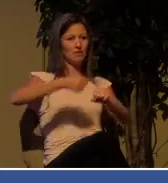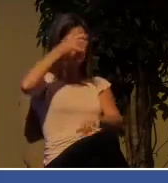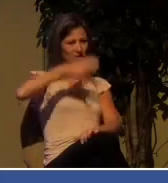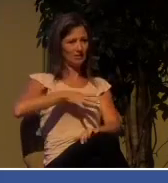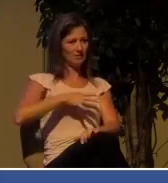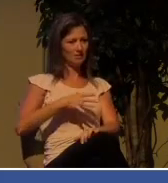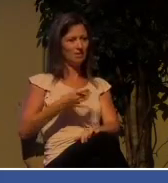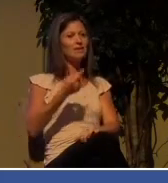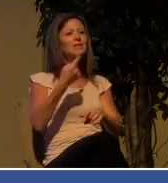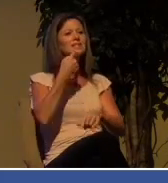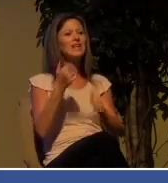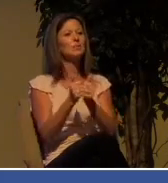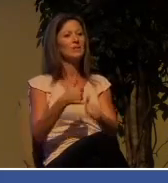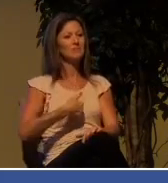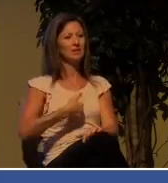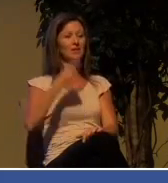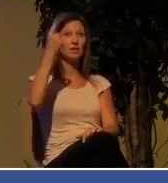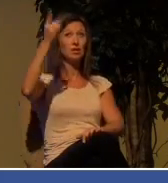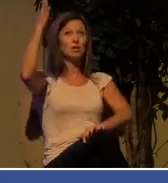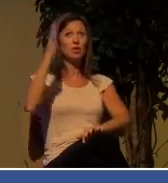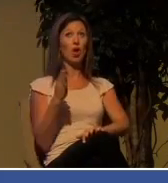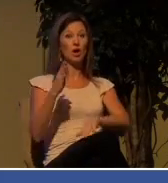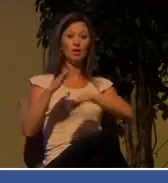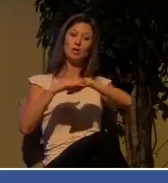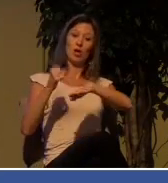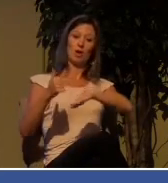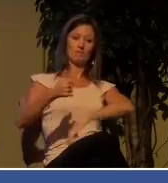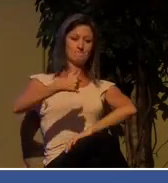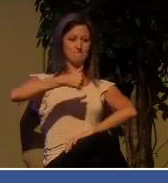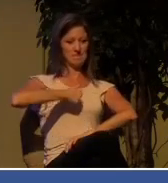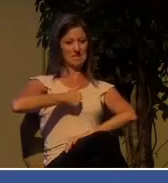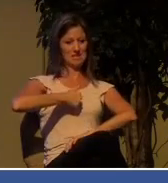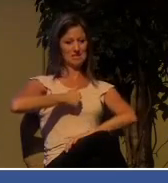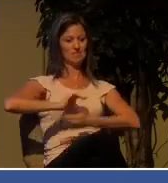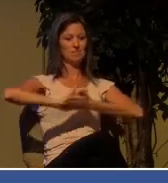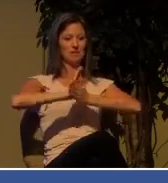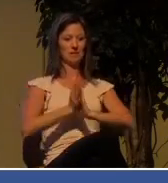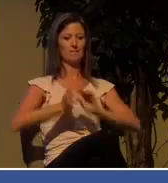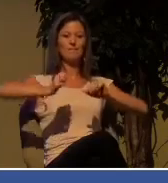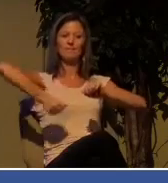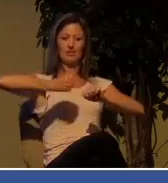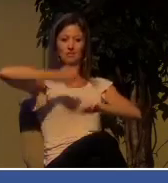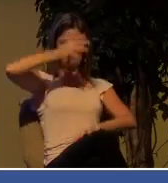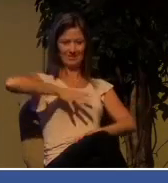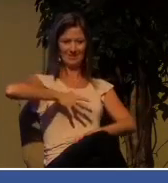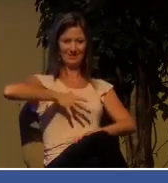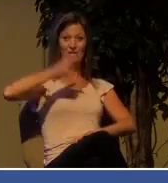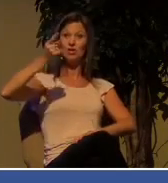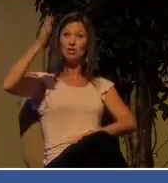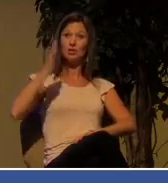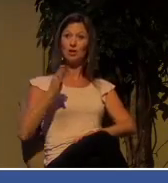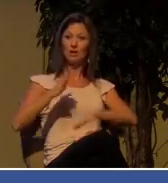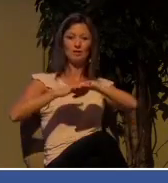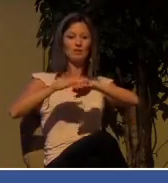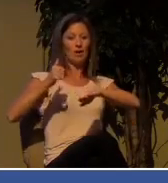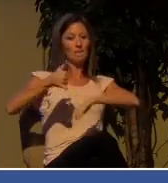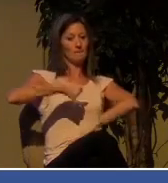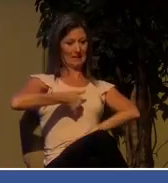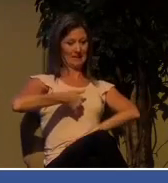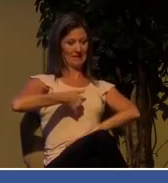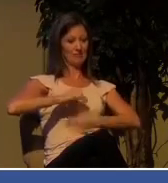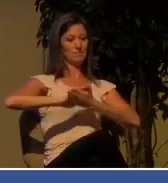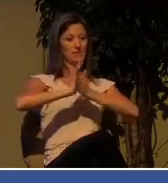together. God called me to be a fisher of men. God called me to